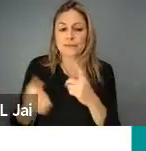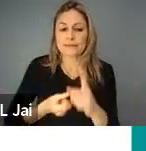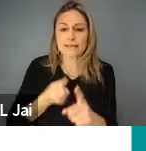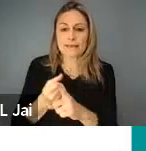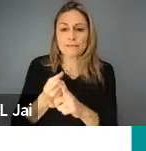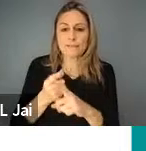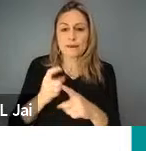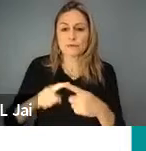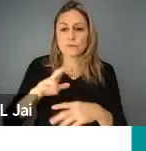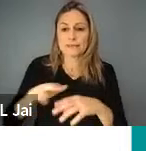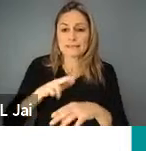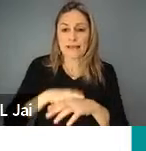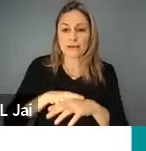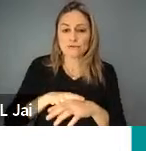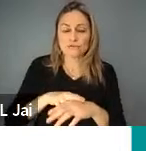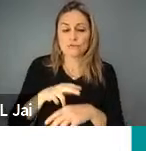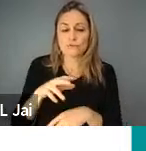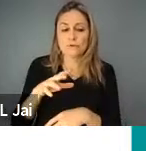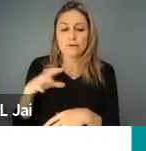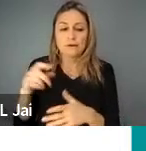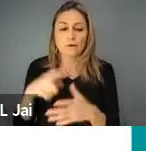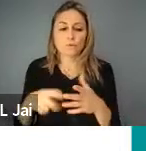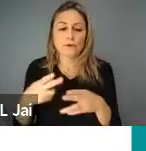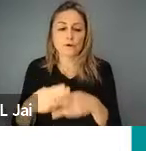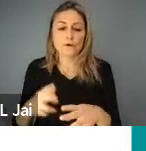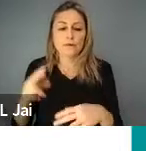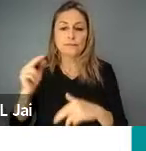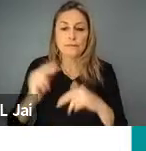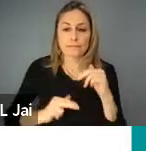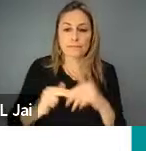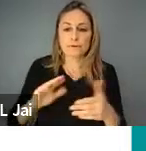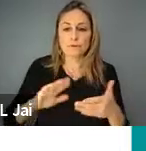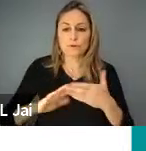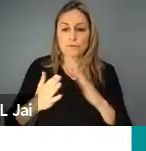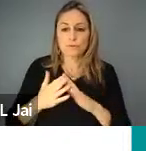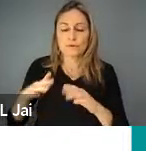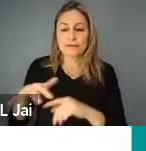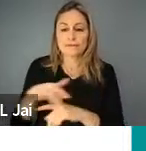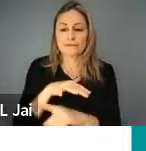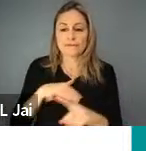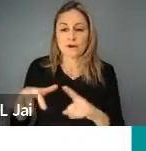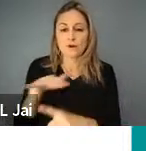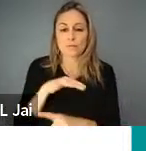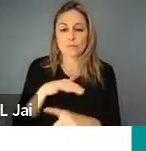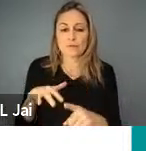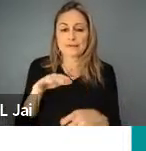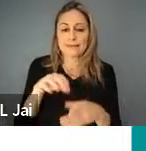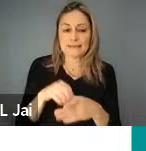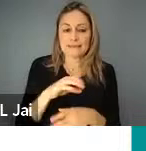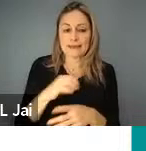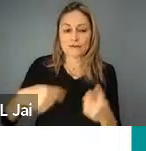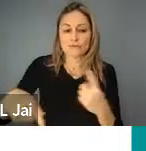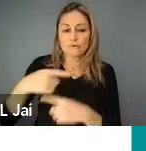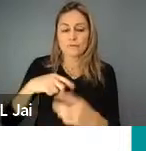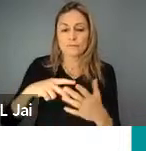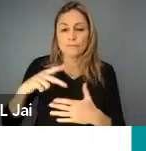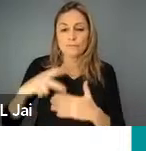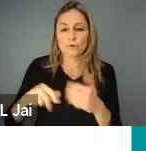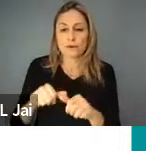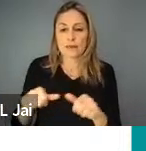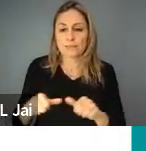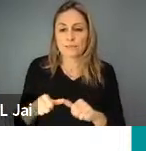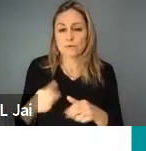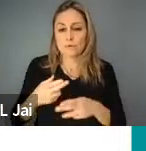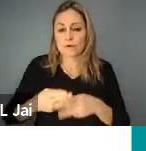the natural and what we call the built or the community environment in and around the program area? That's what we call